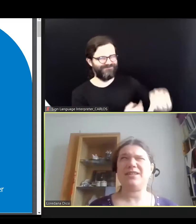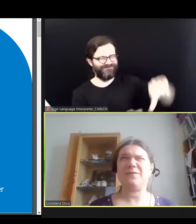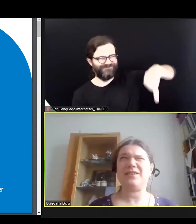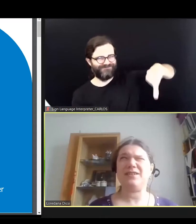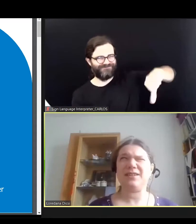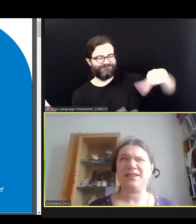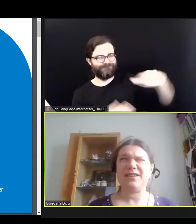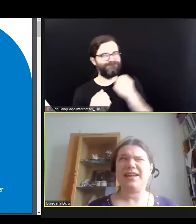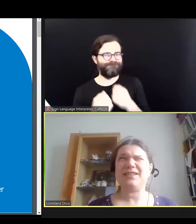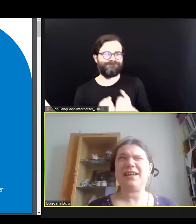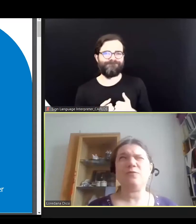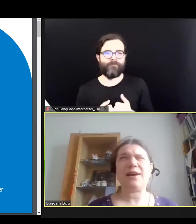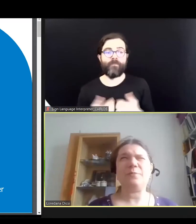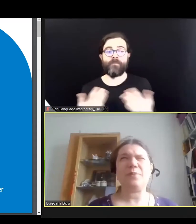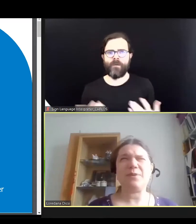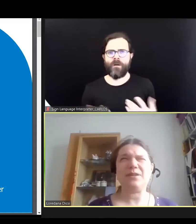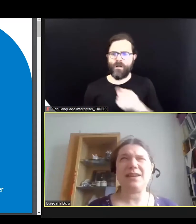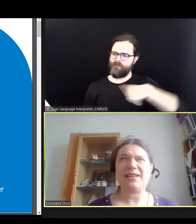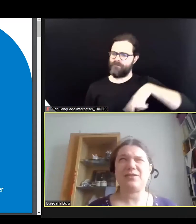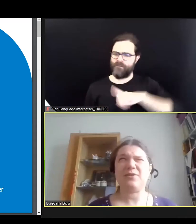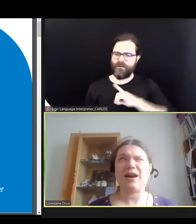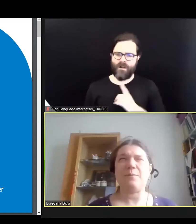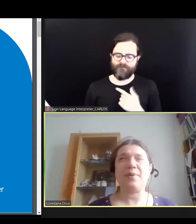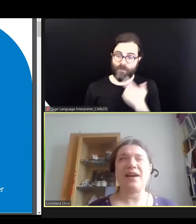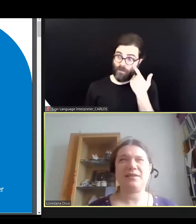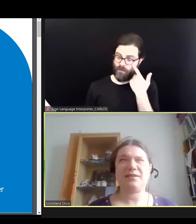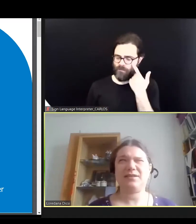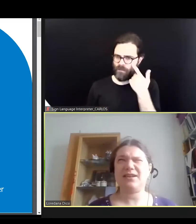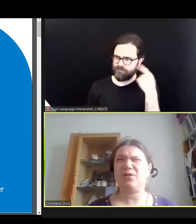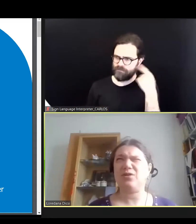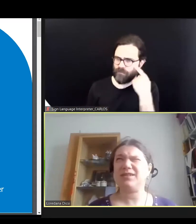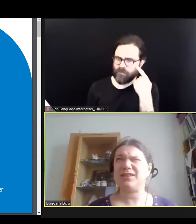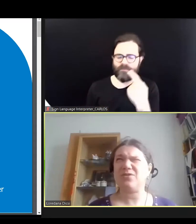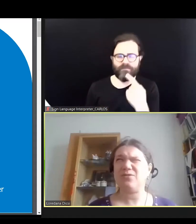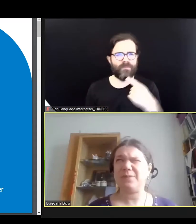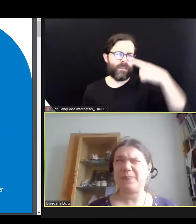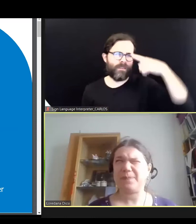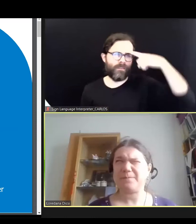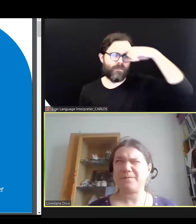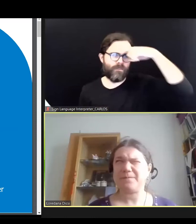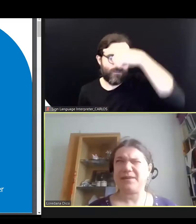quite difficult. And then when people, they had to come back, then also